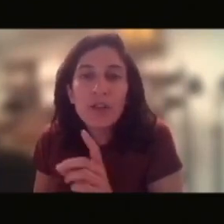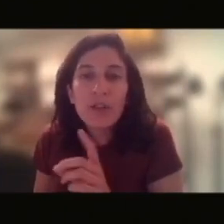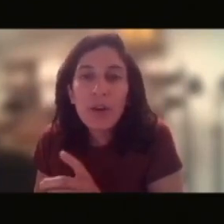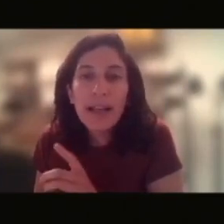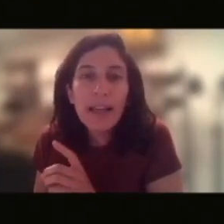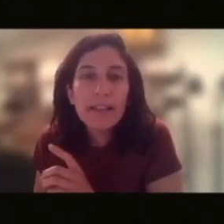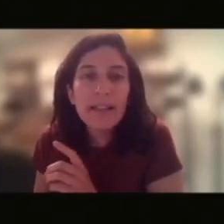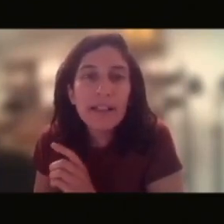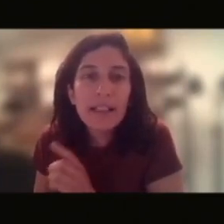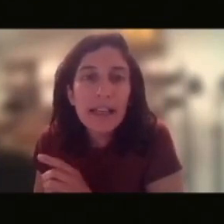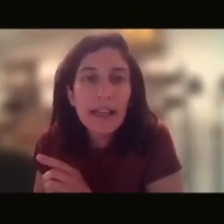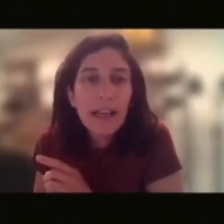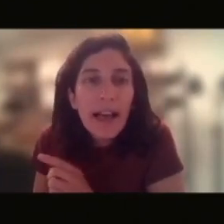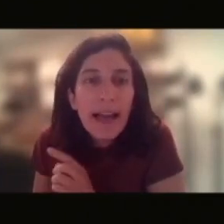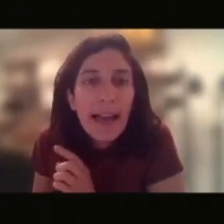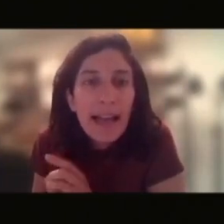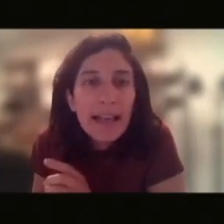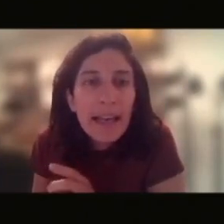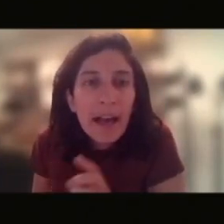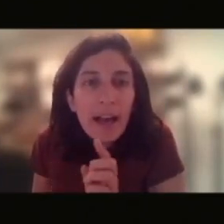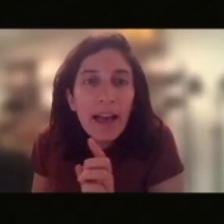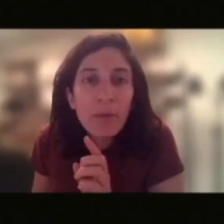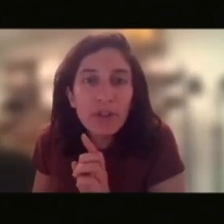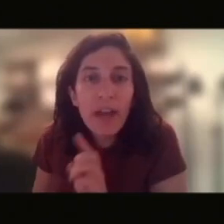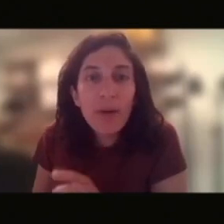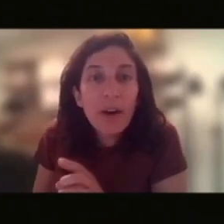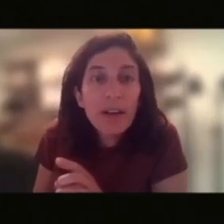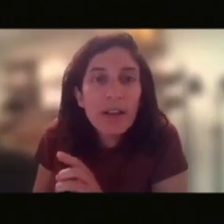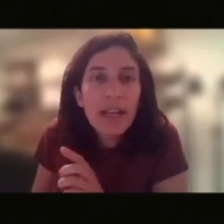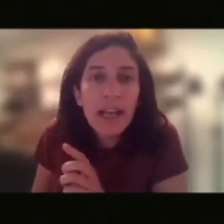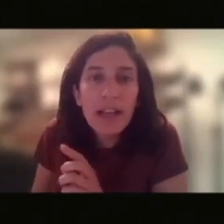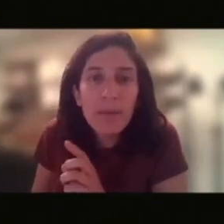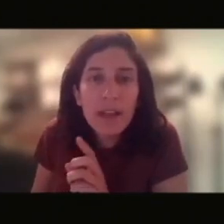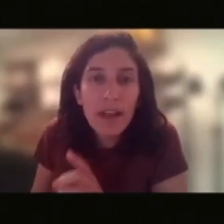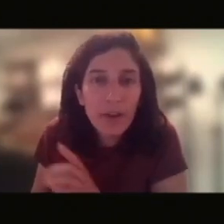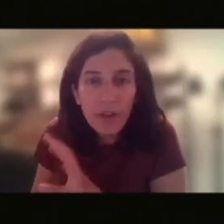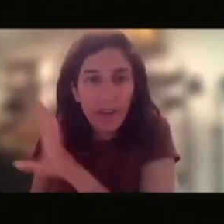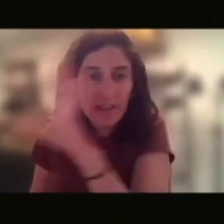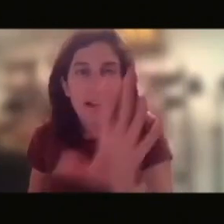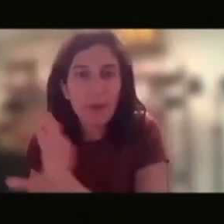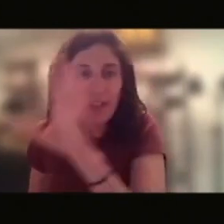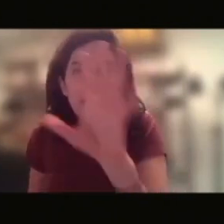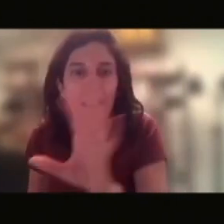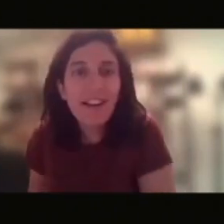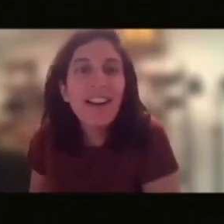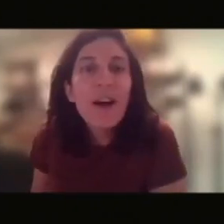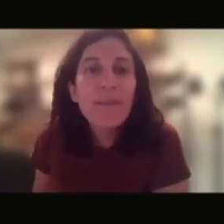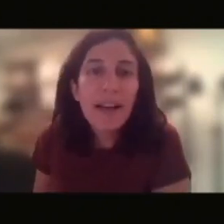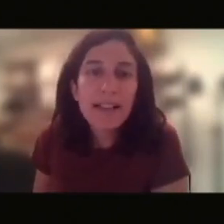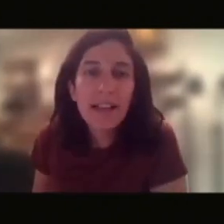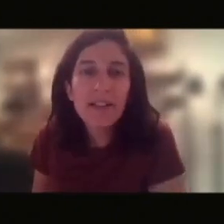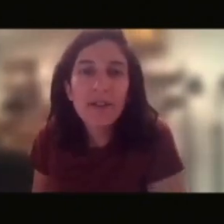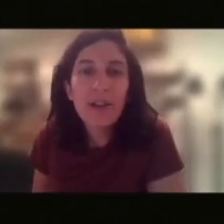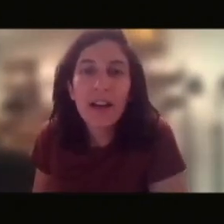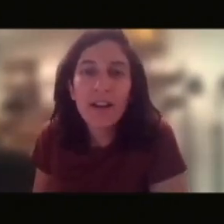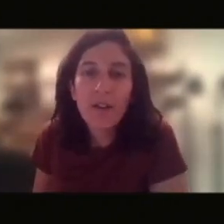presentations in English or Portuguese, you have to click on the screen of the